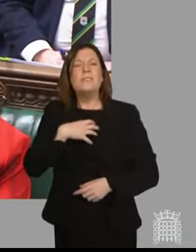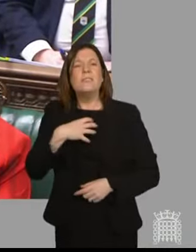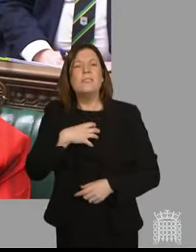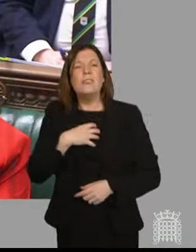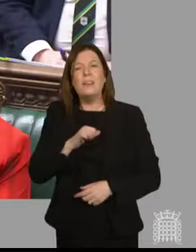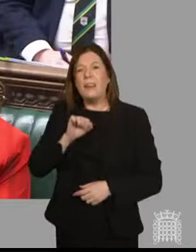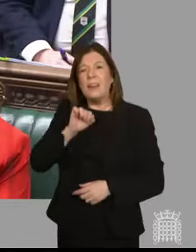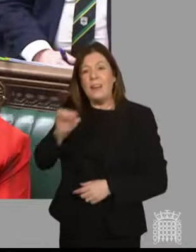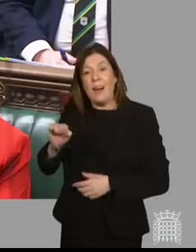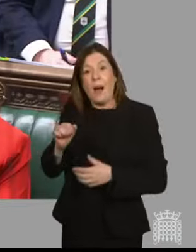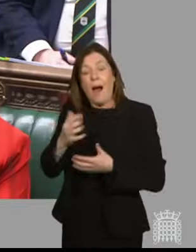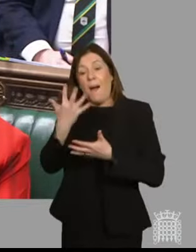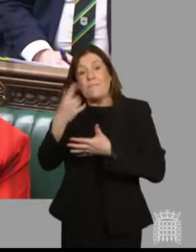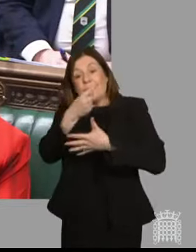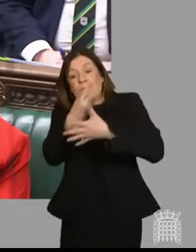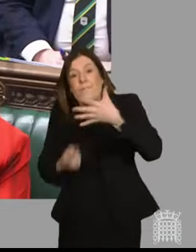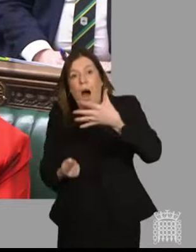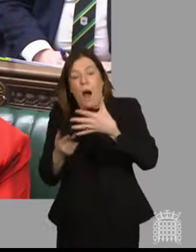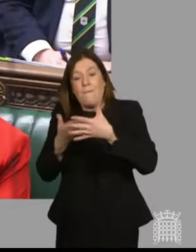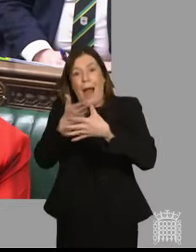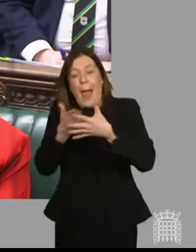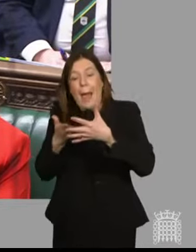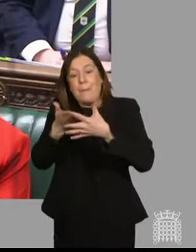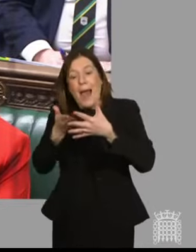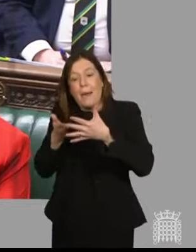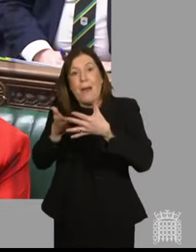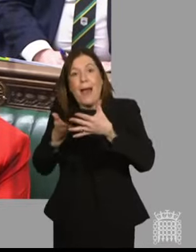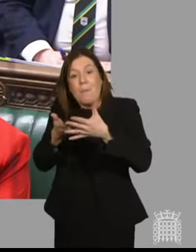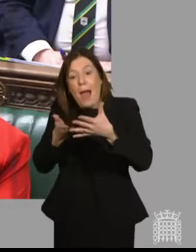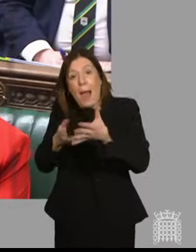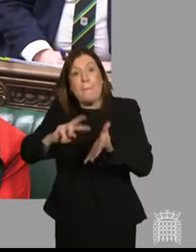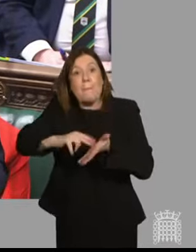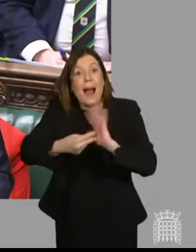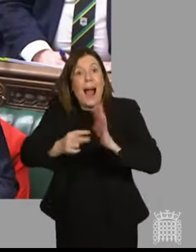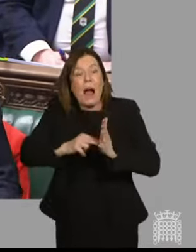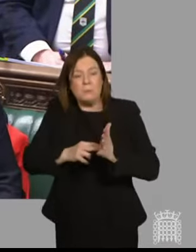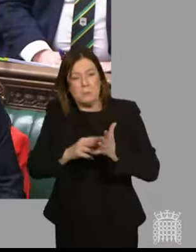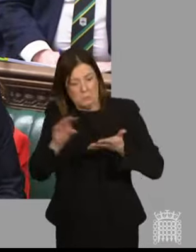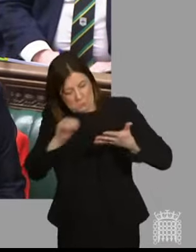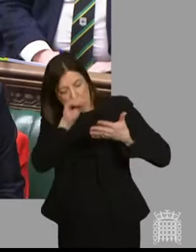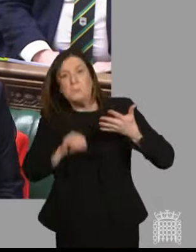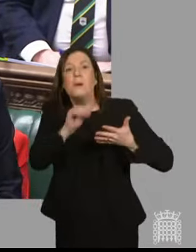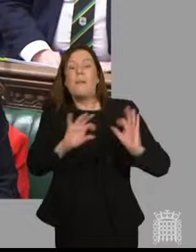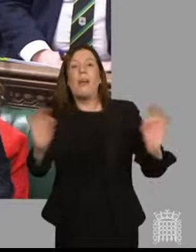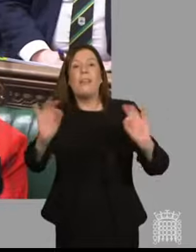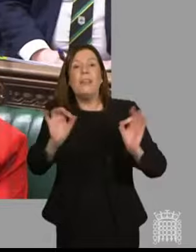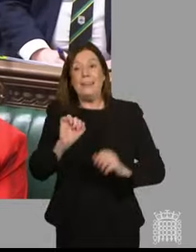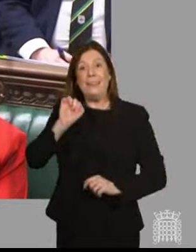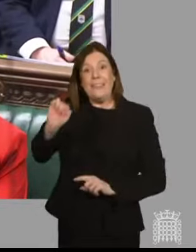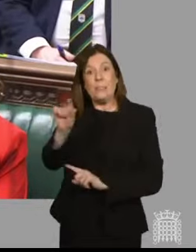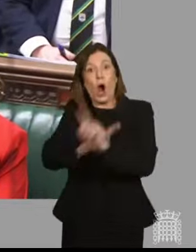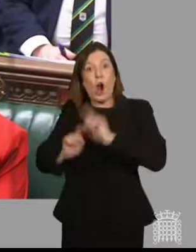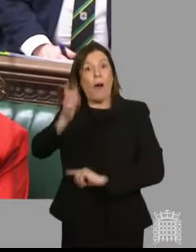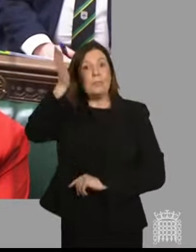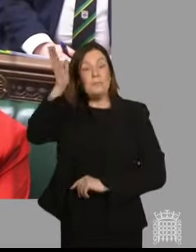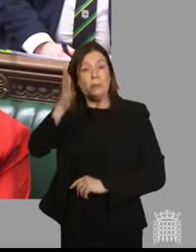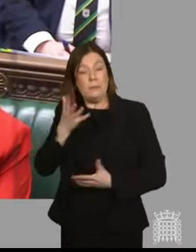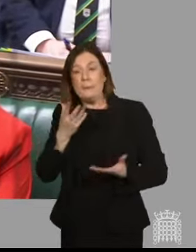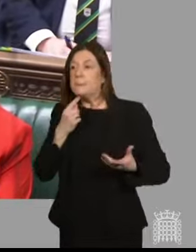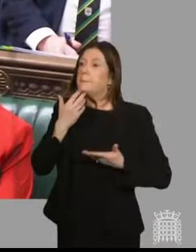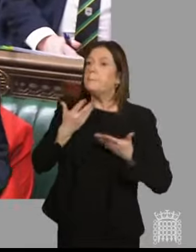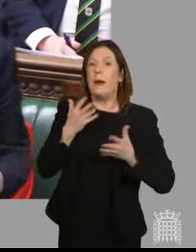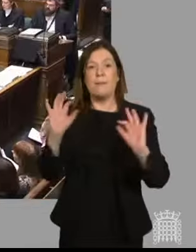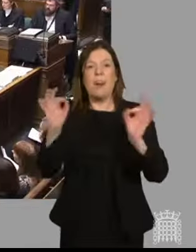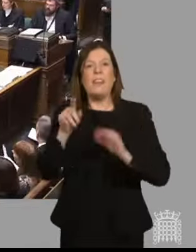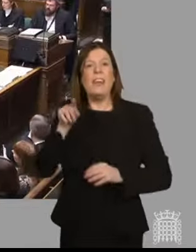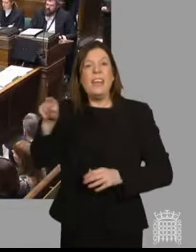once in his conference speech. The truth is, he's pro-free movement, he's anti-border control, and he can never be trusted to stop